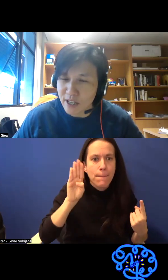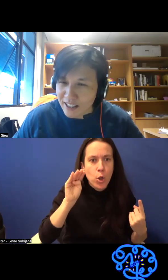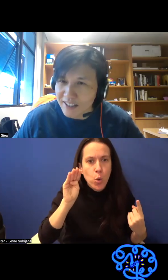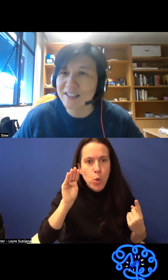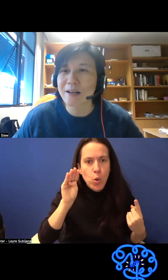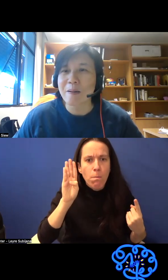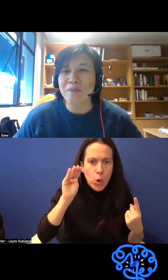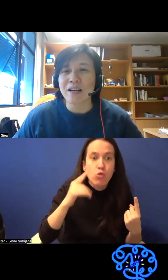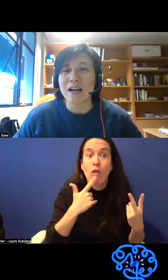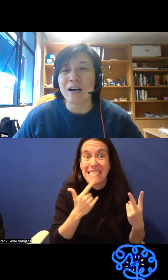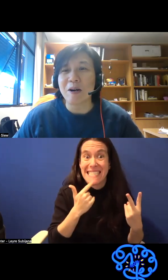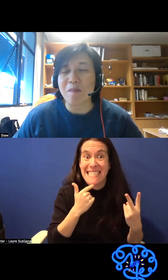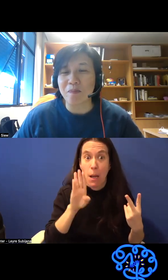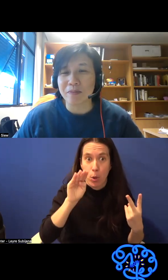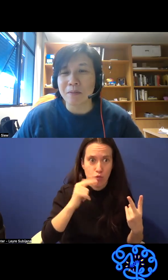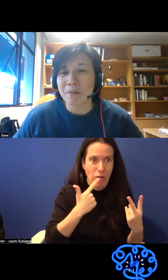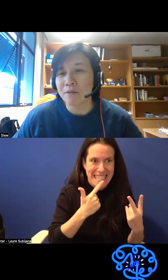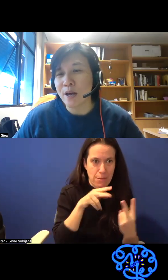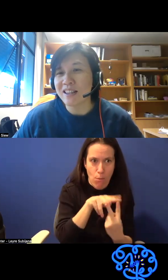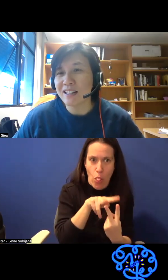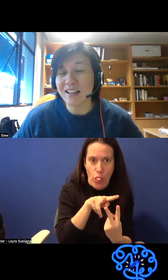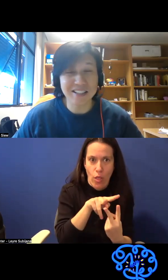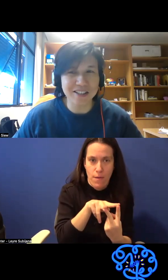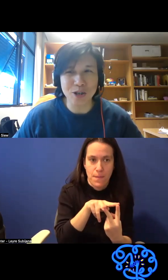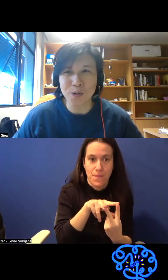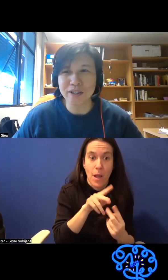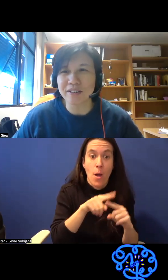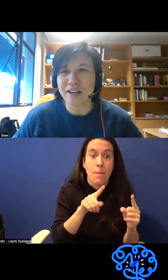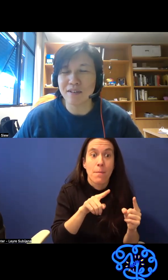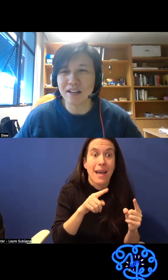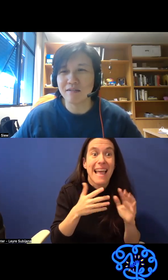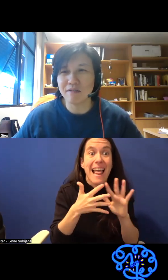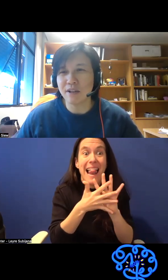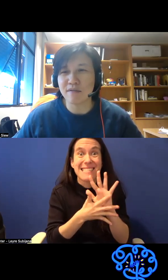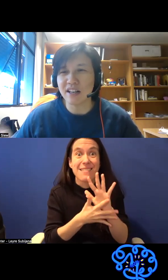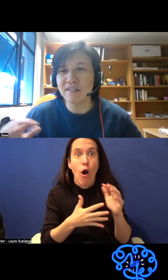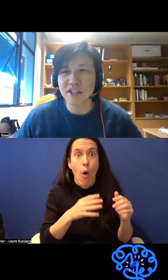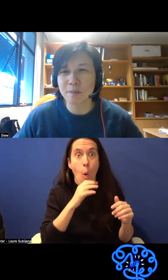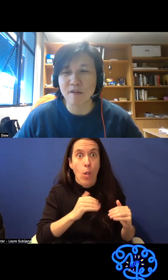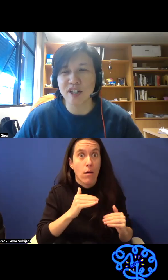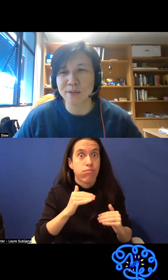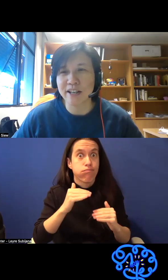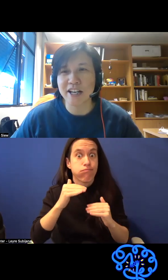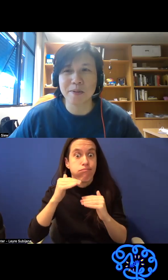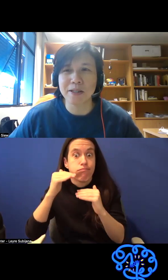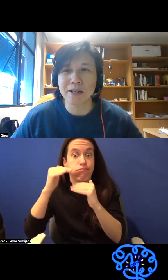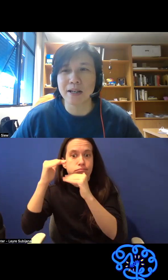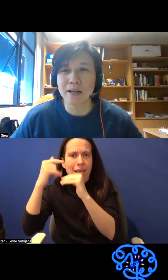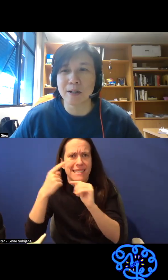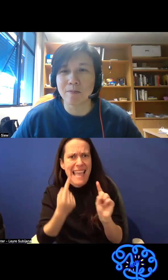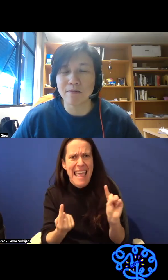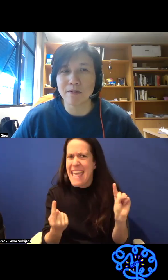and the red lines. Um, but when the lexicon is older, then we have an inverse preferential